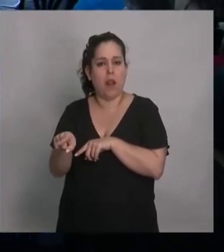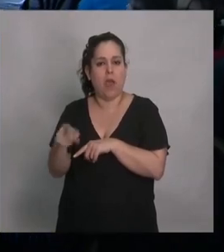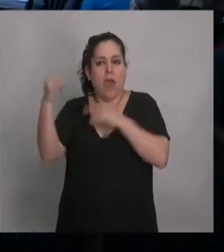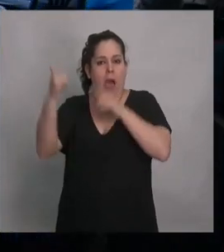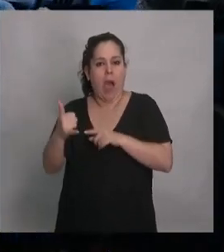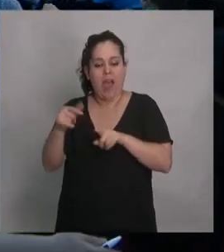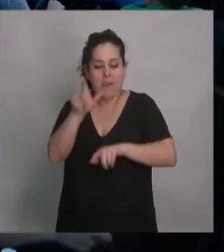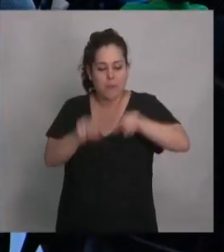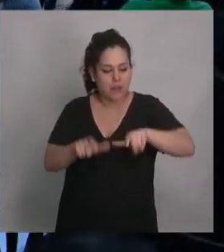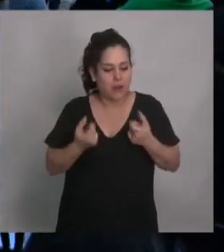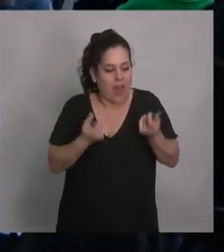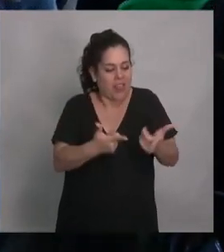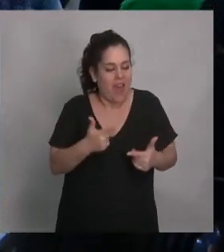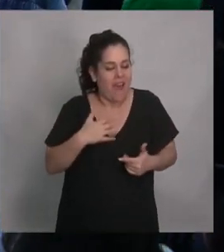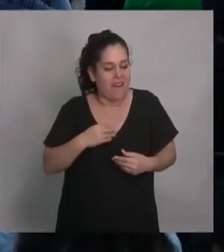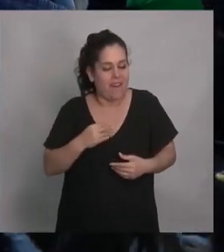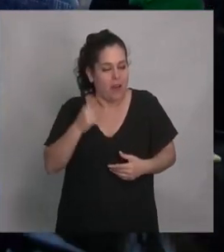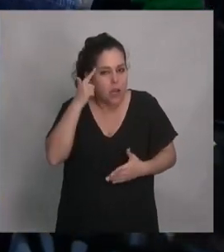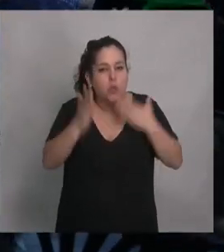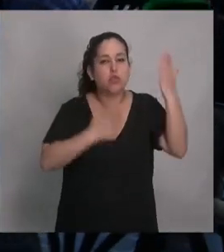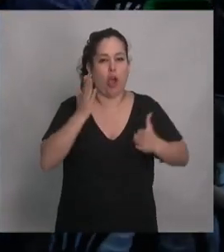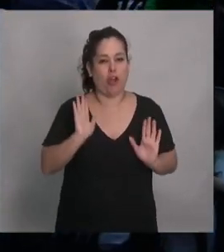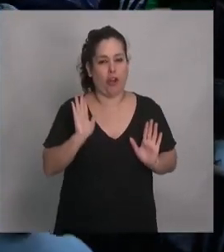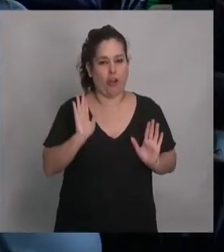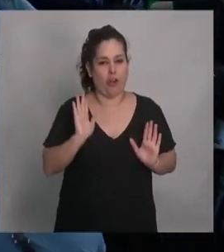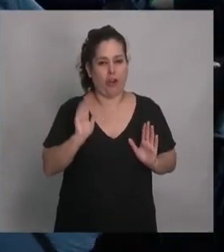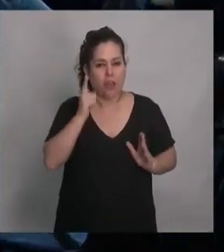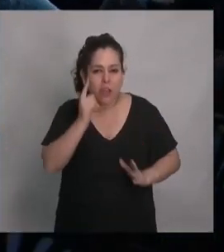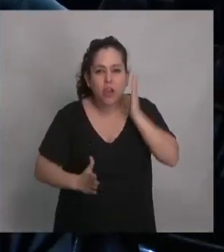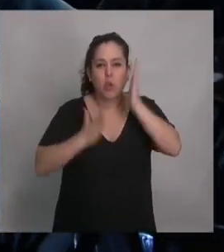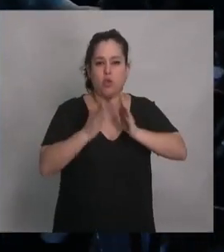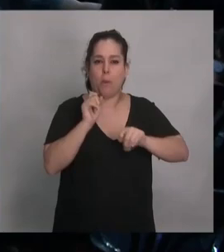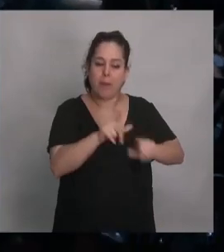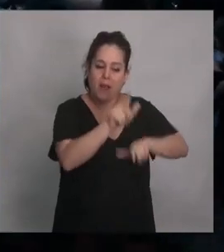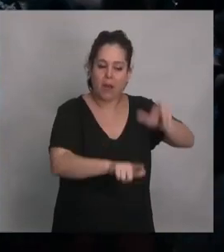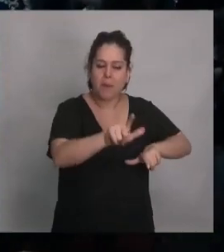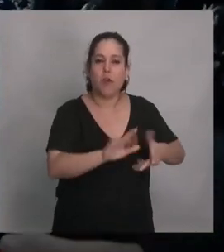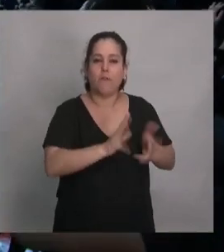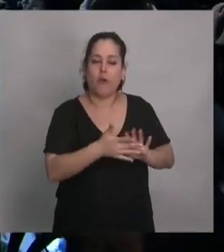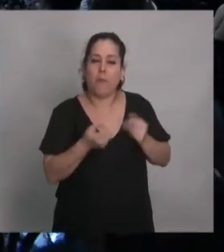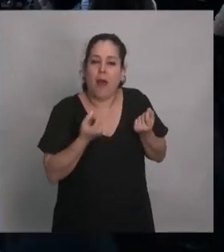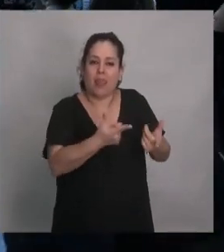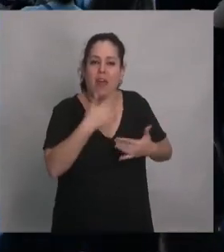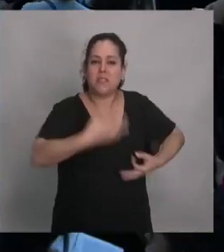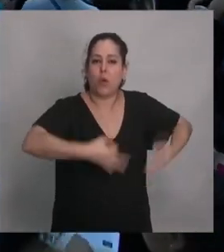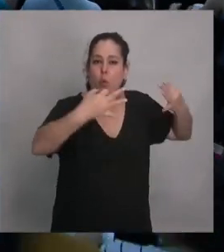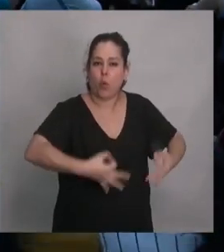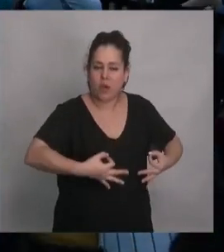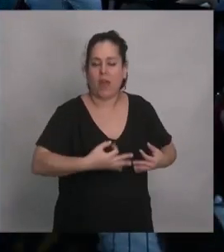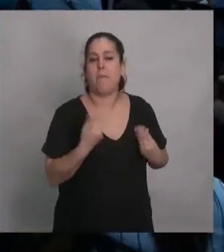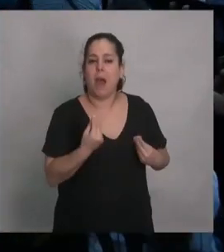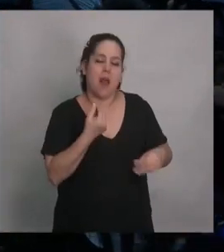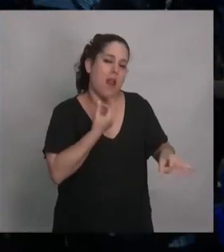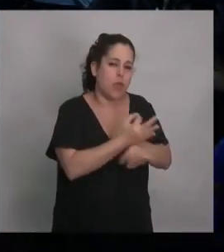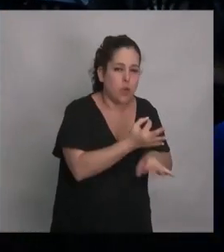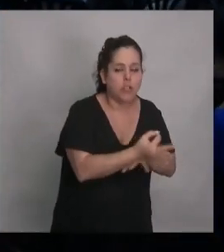people. Illusion in another type of security. Security. Security in education. Security in